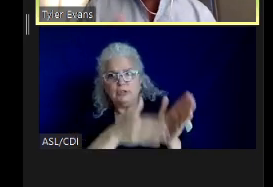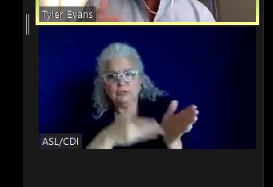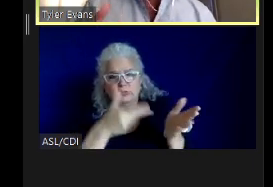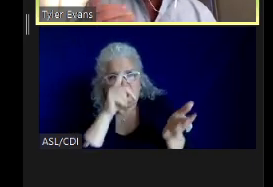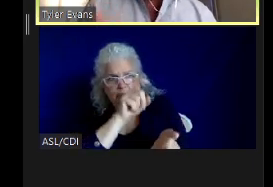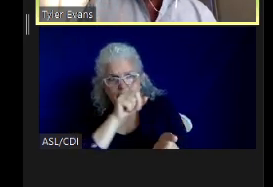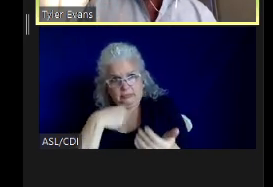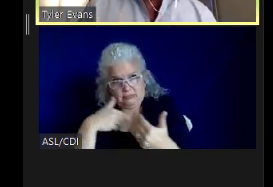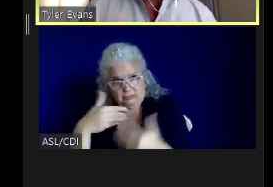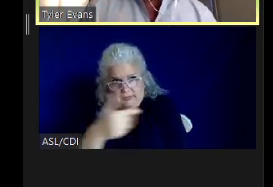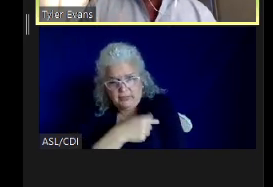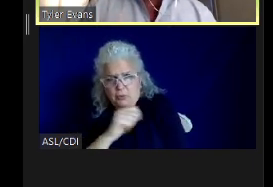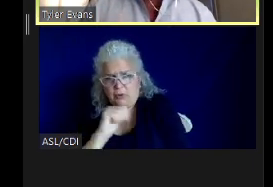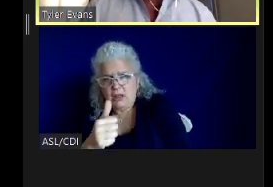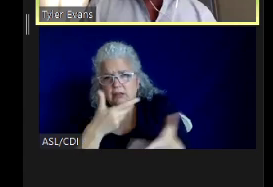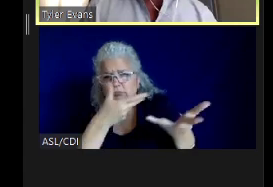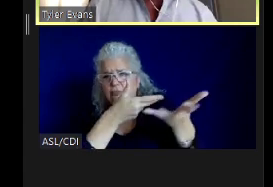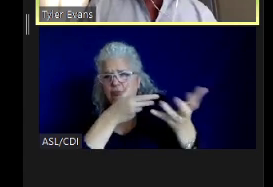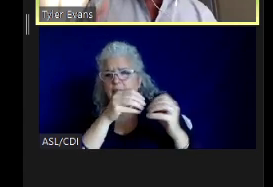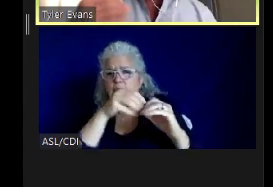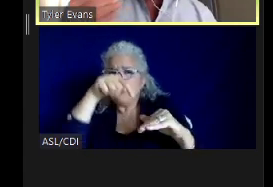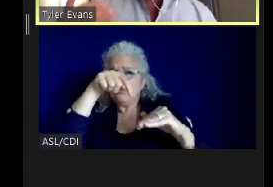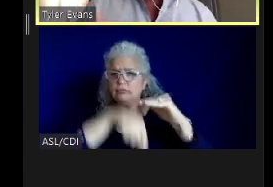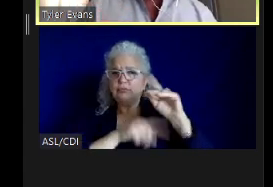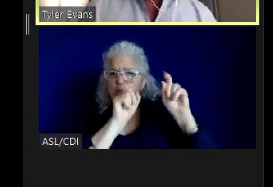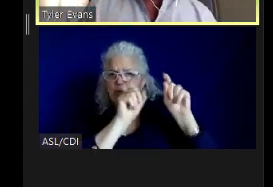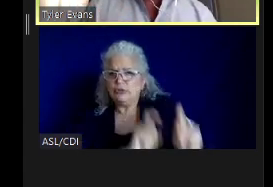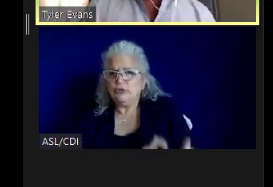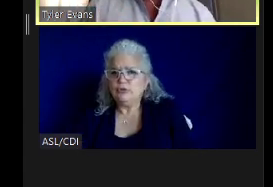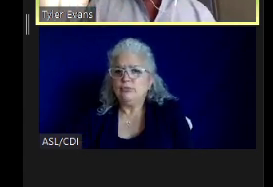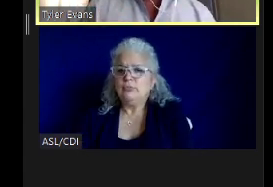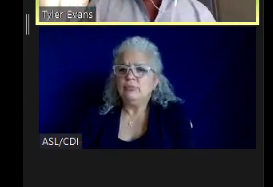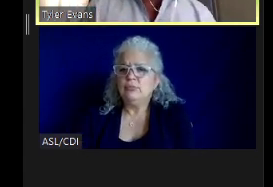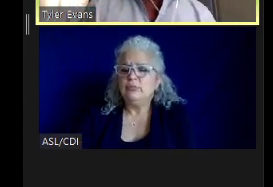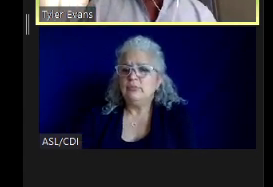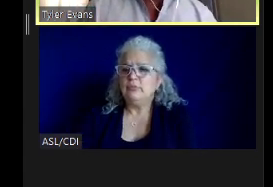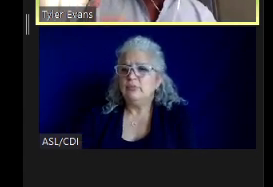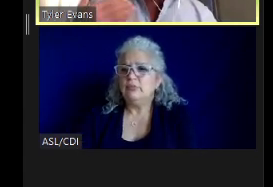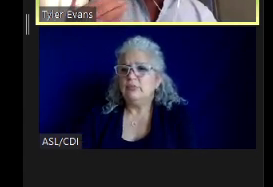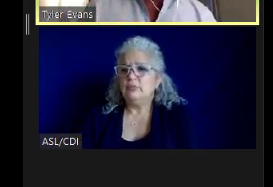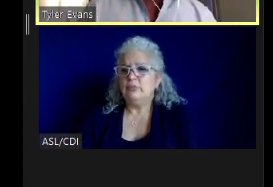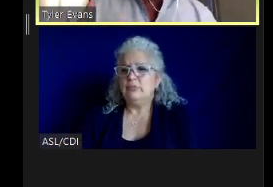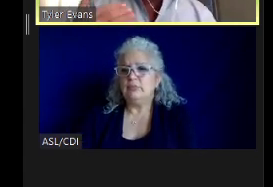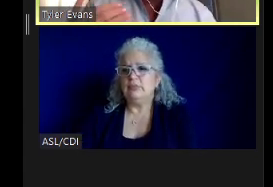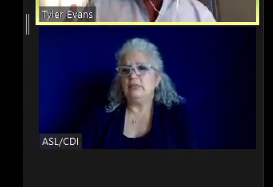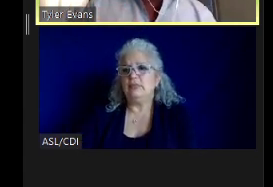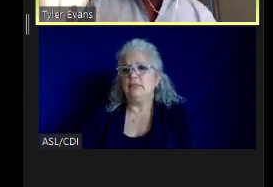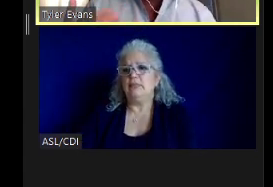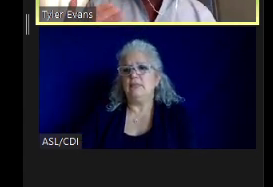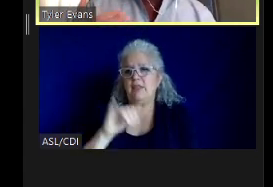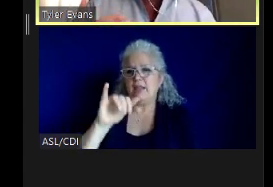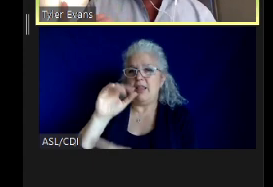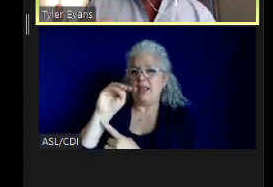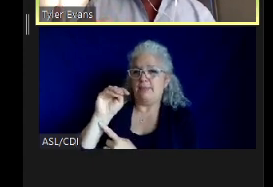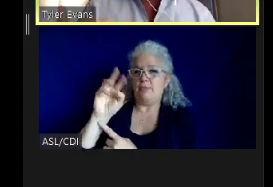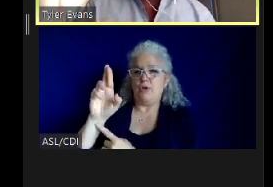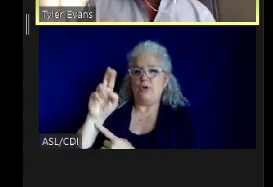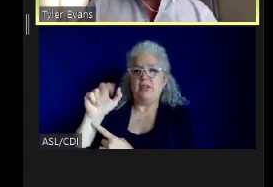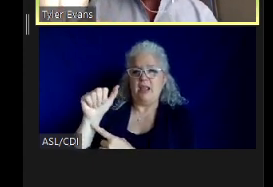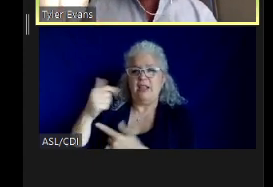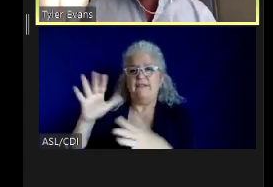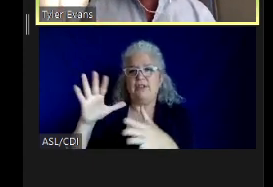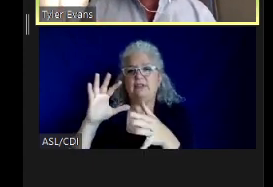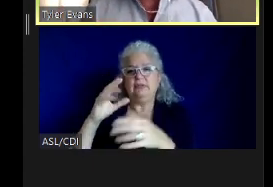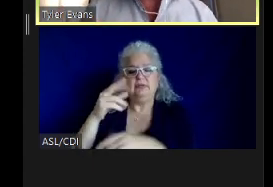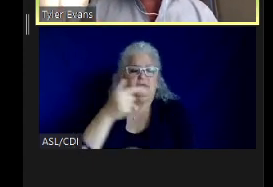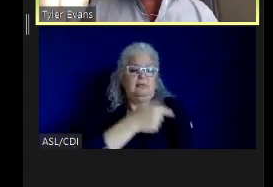And we covered the mRNA vaccines and sort of the confidence in that. And there's a lot of questions about, this genetic material.